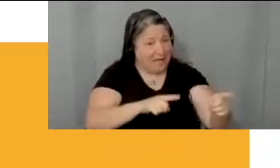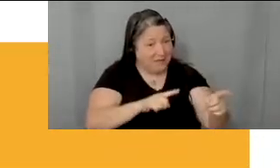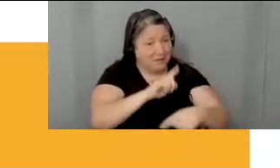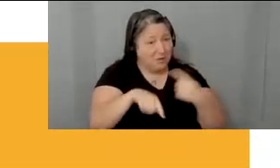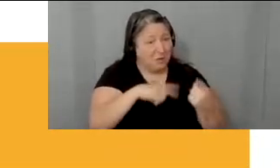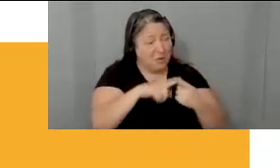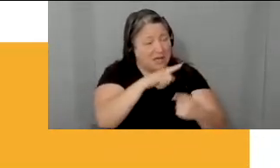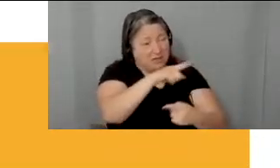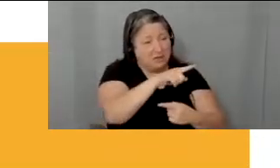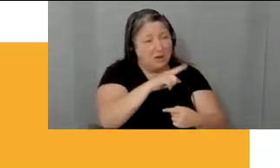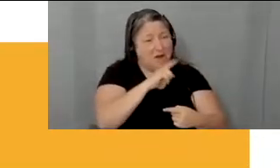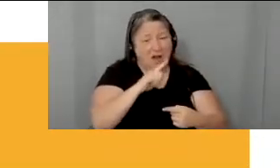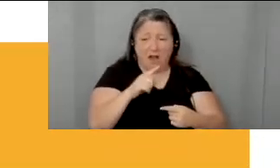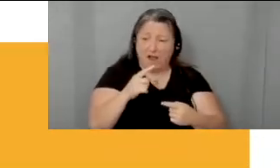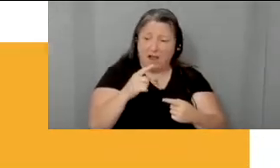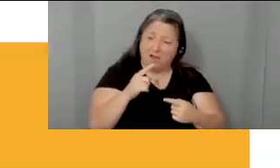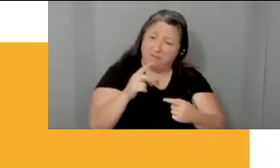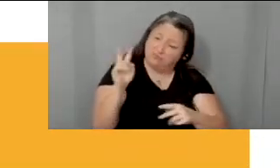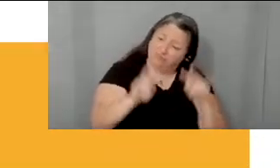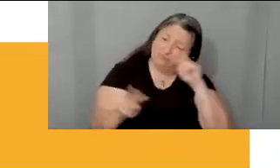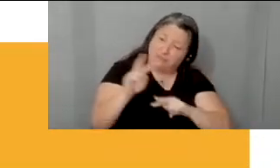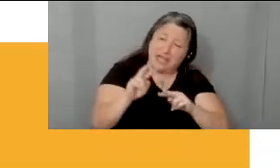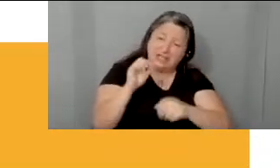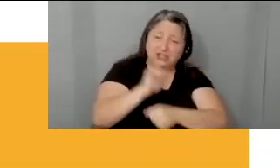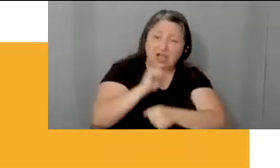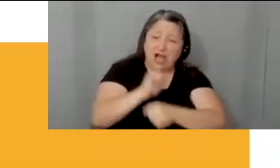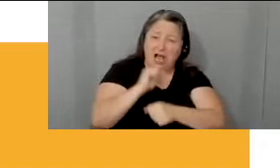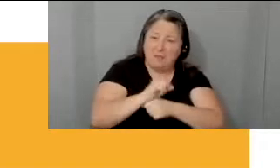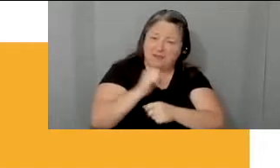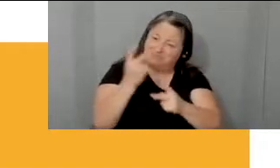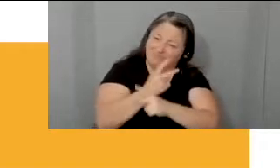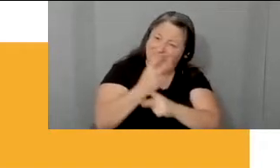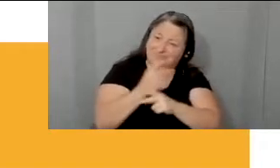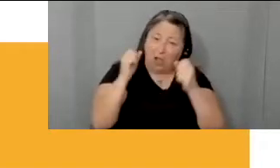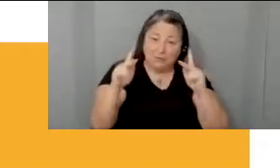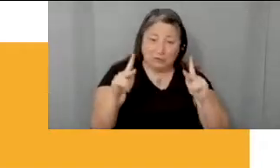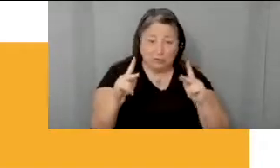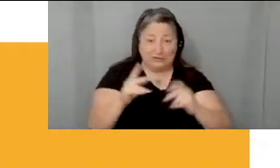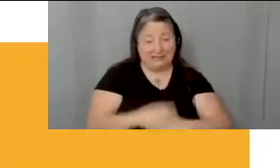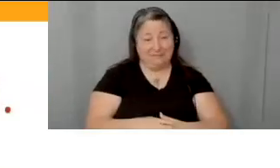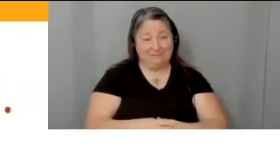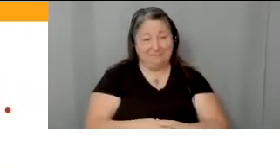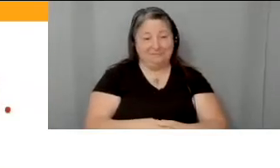looking at a position and sizing up the opportunity? So next slide, please.